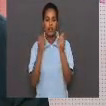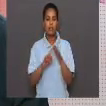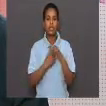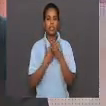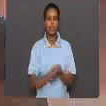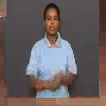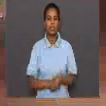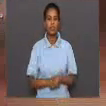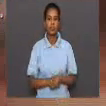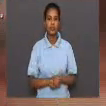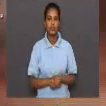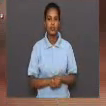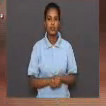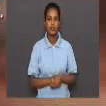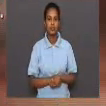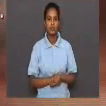begin.